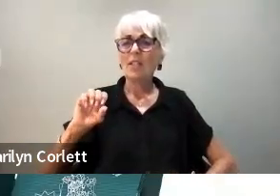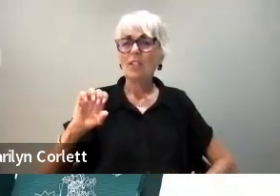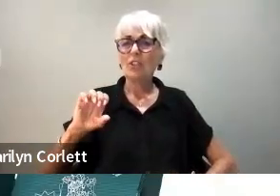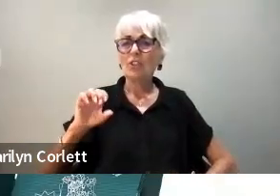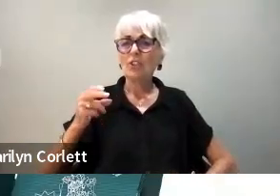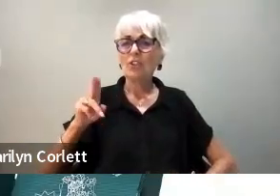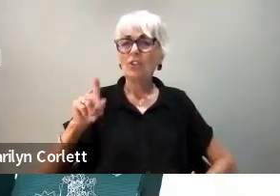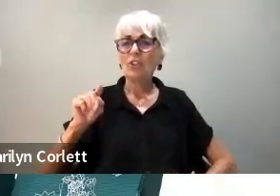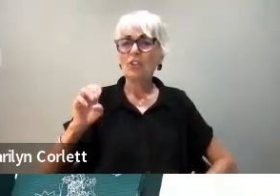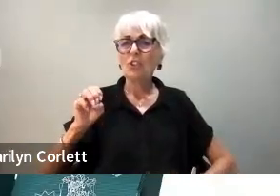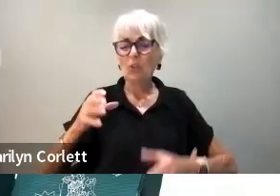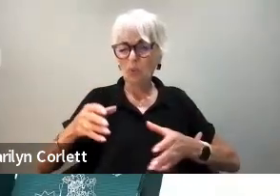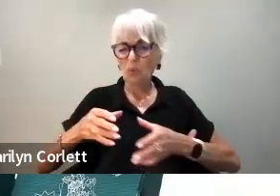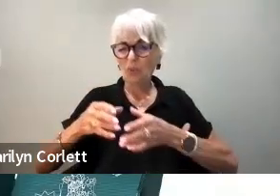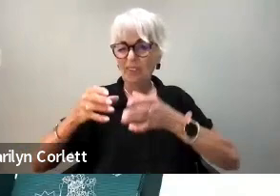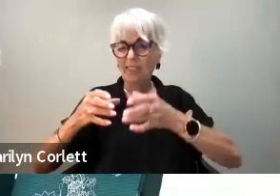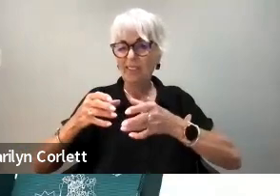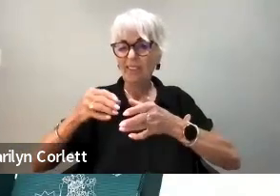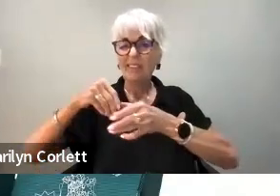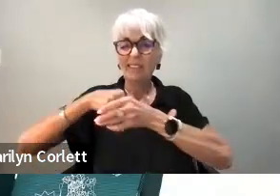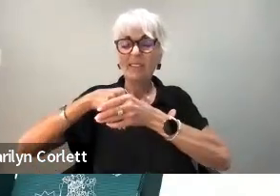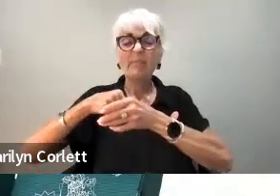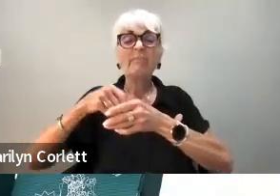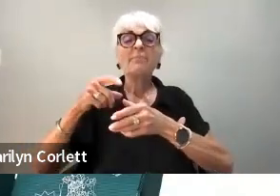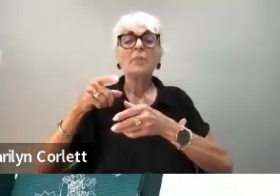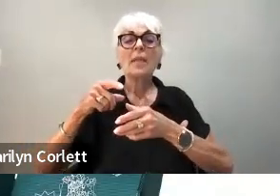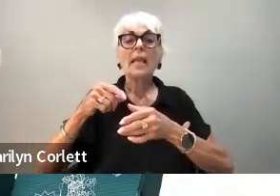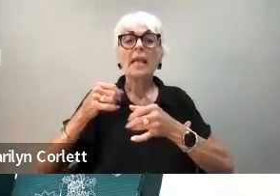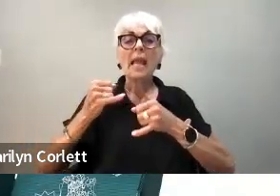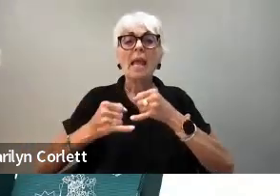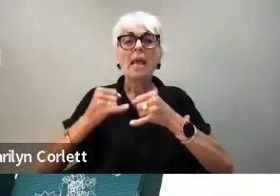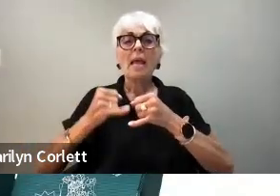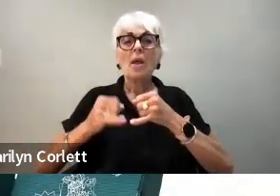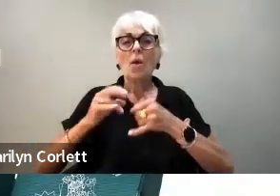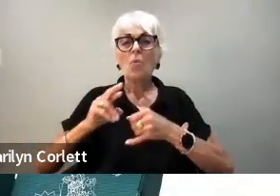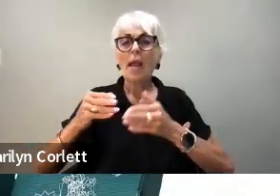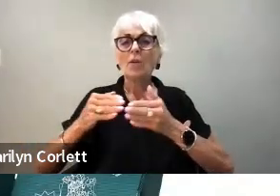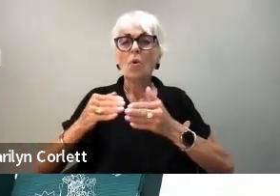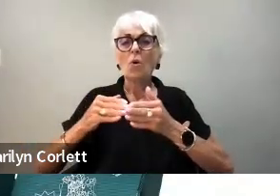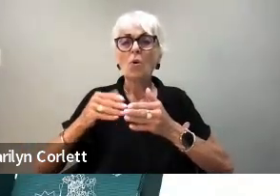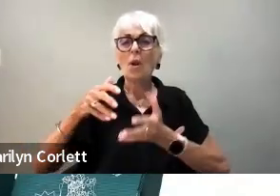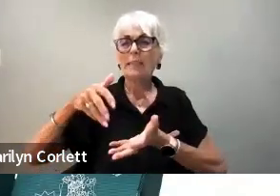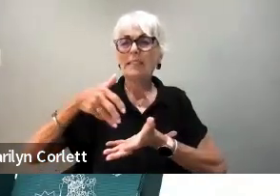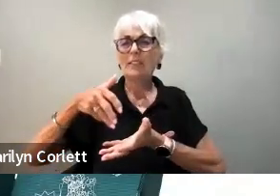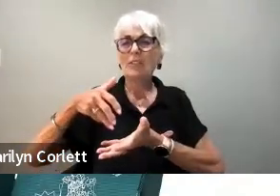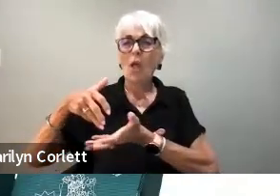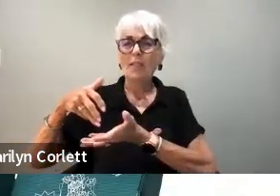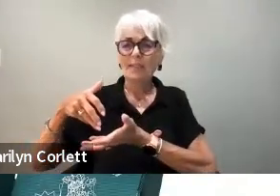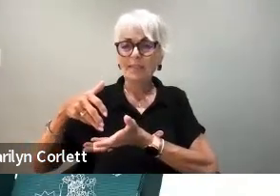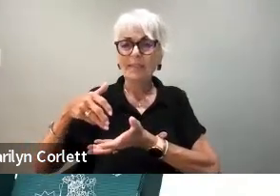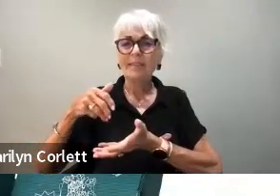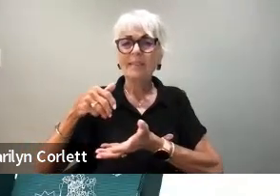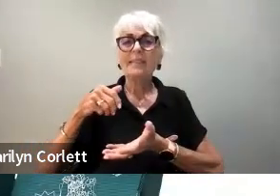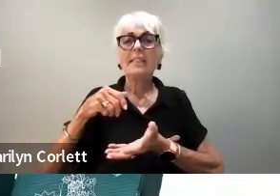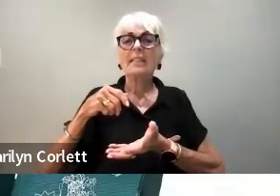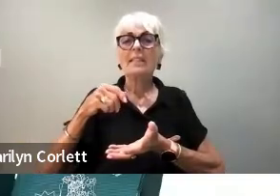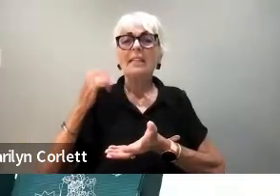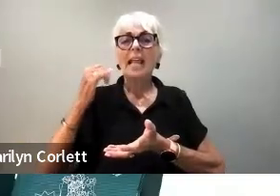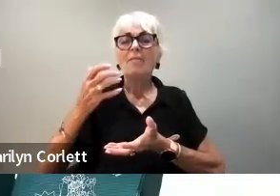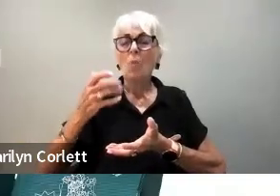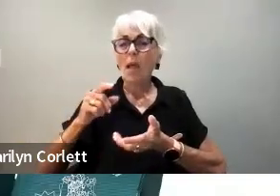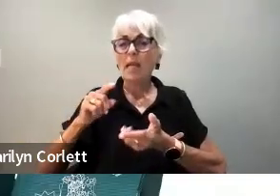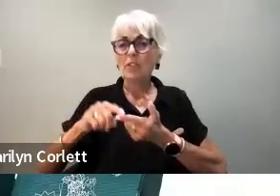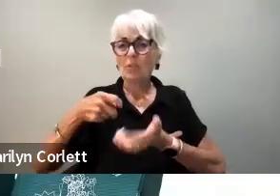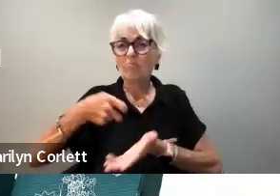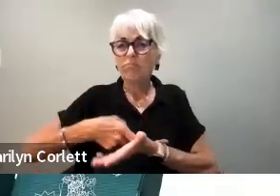the bottom right hand corner is claws type leaf rakes. So if you want to, get on the ground and use